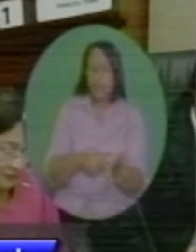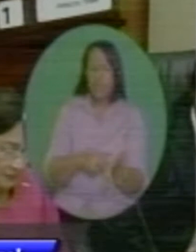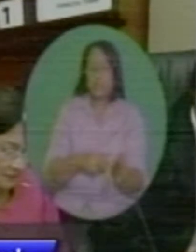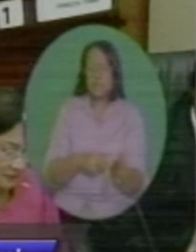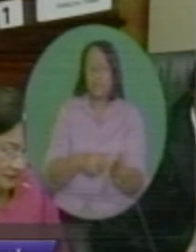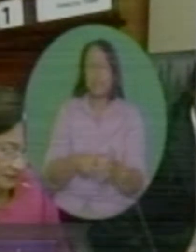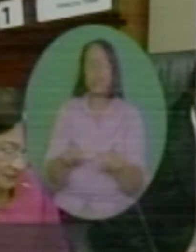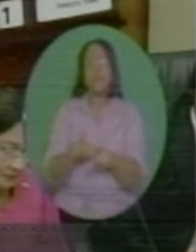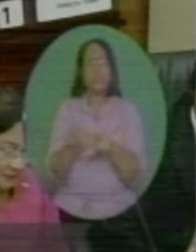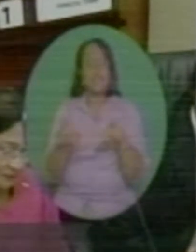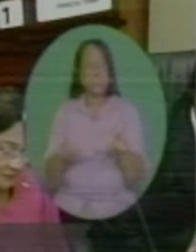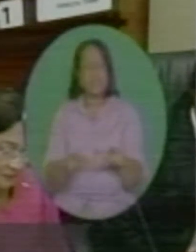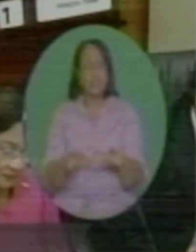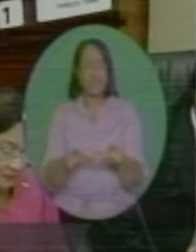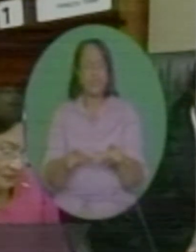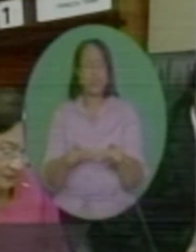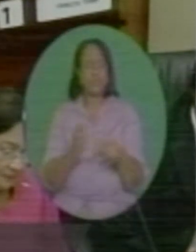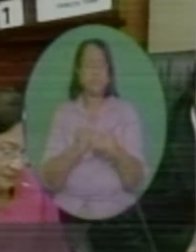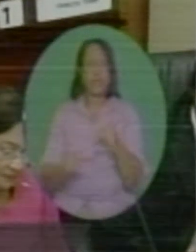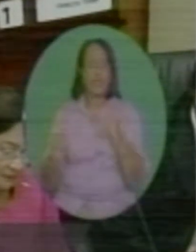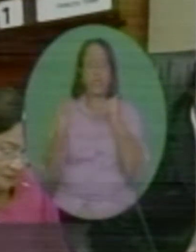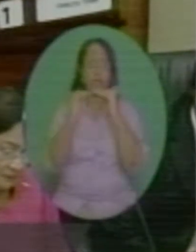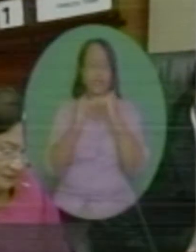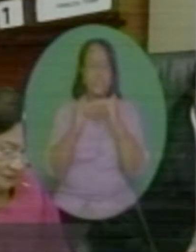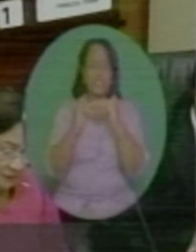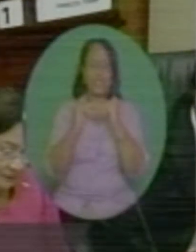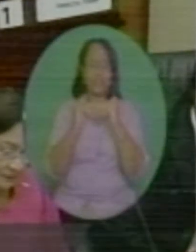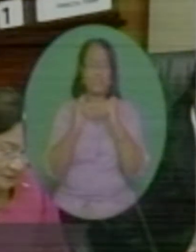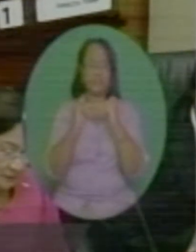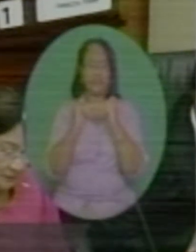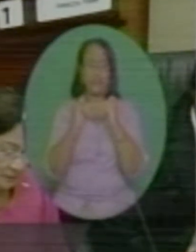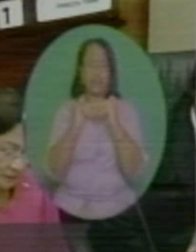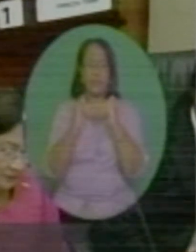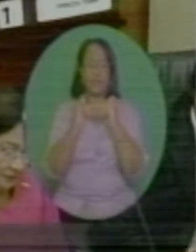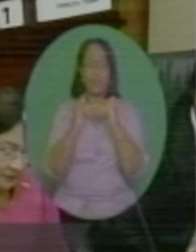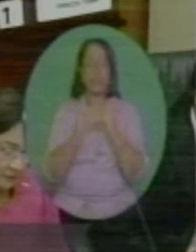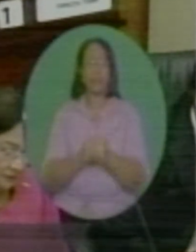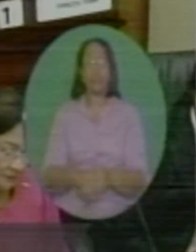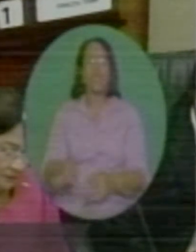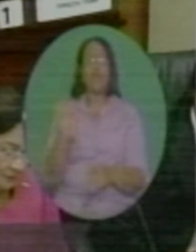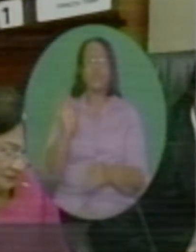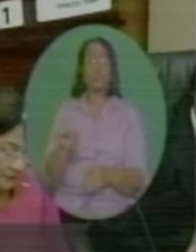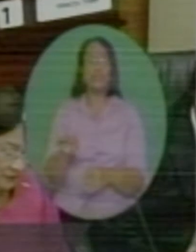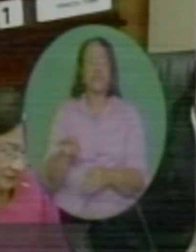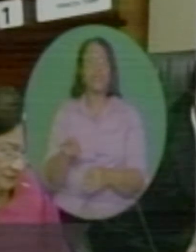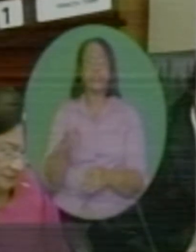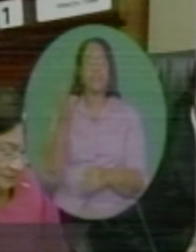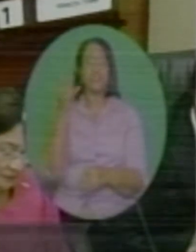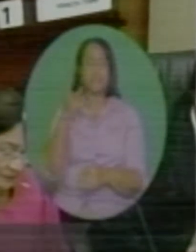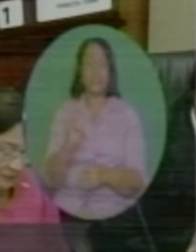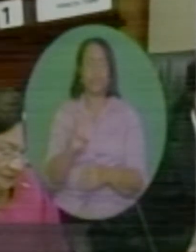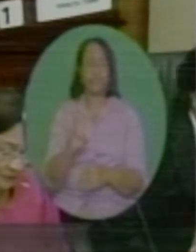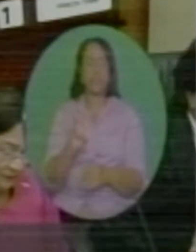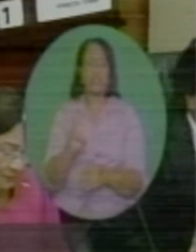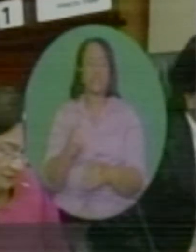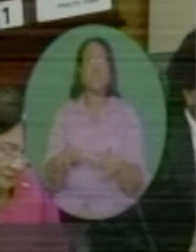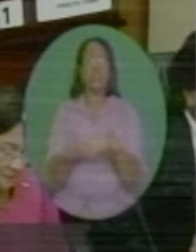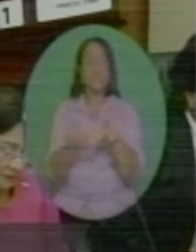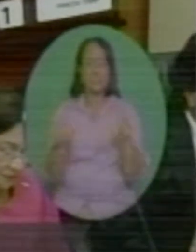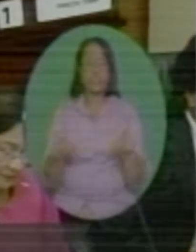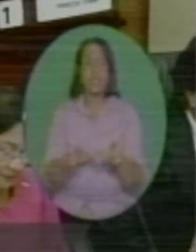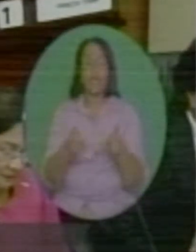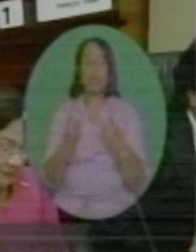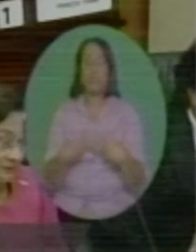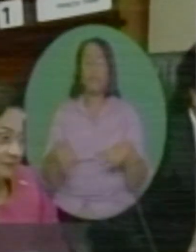propose to phase in these taxes over the period 2014 to 2017, during which time the properties will be valued